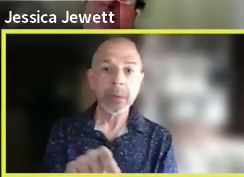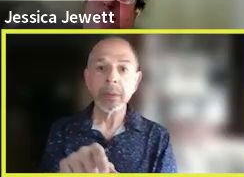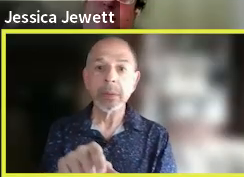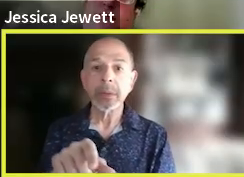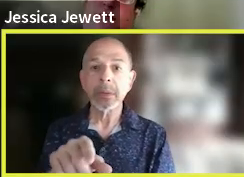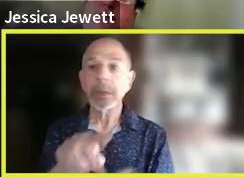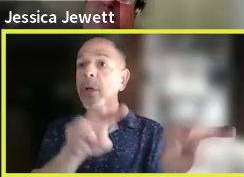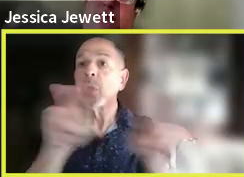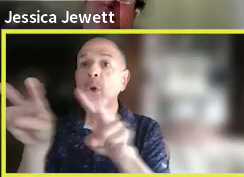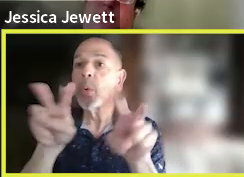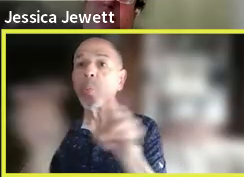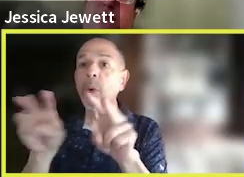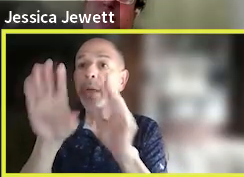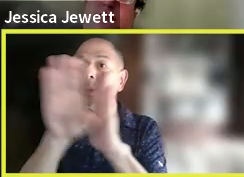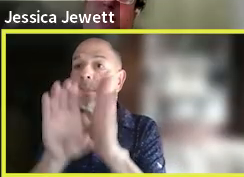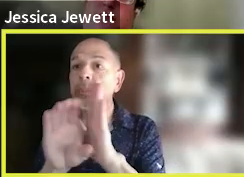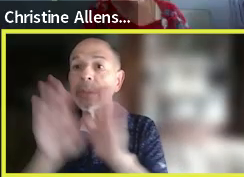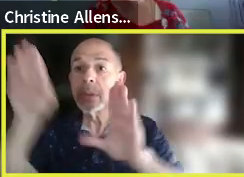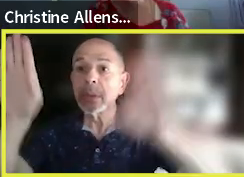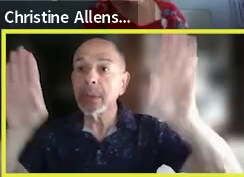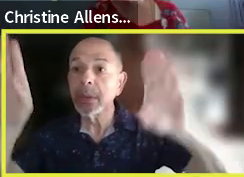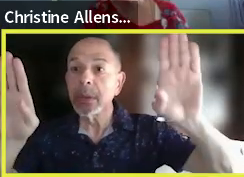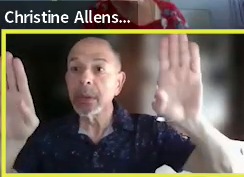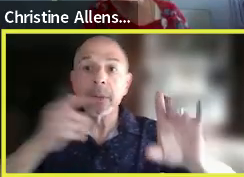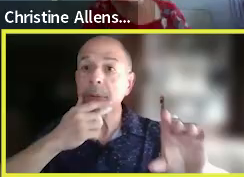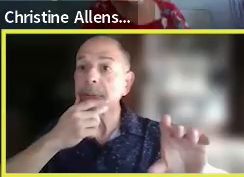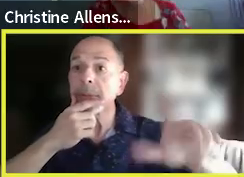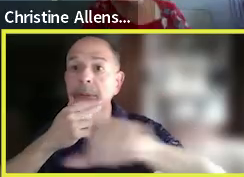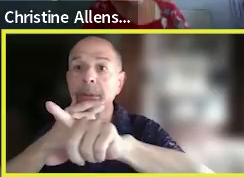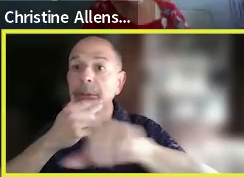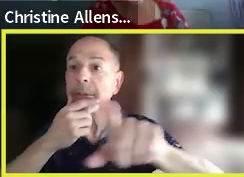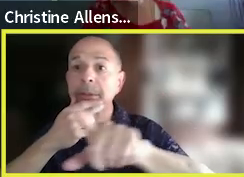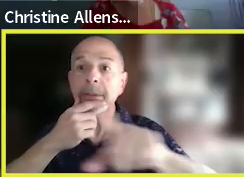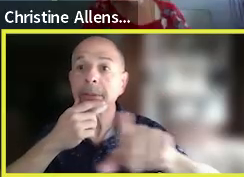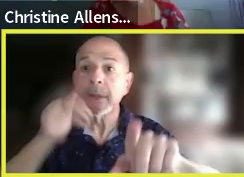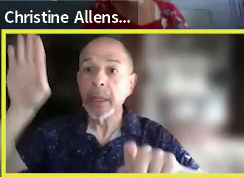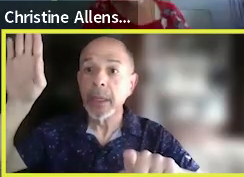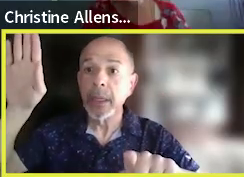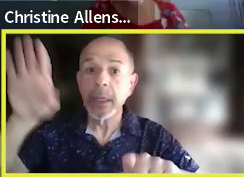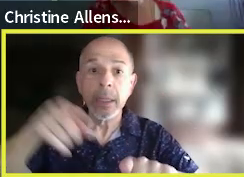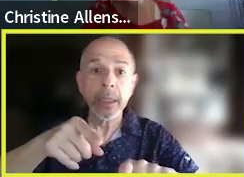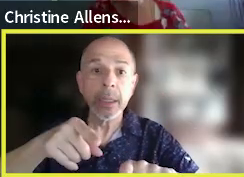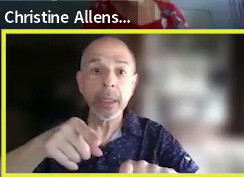Okay. I'm just looking at faces, not No. putting you on the spot. I'm just good at that, though. Johanna No, has but her it was. hand raised, though.